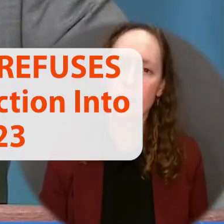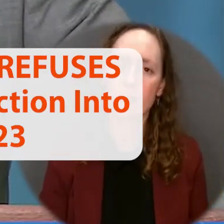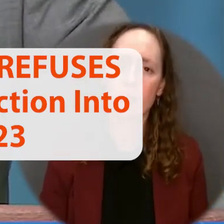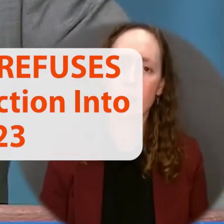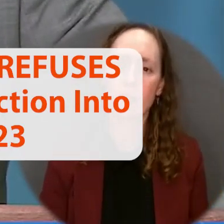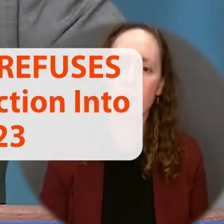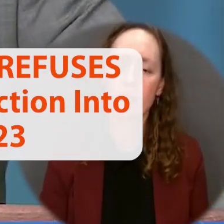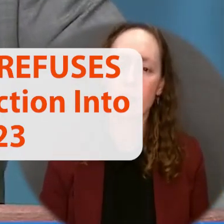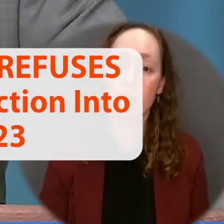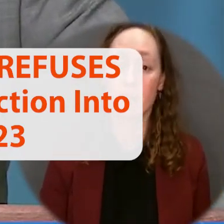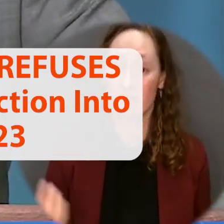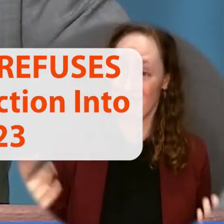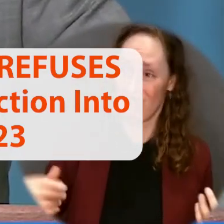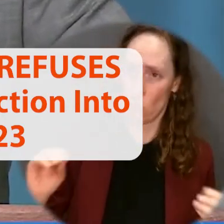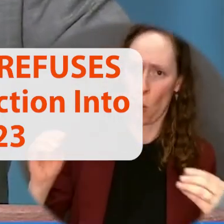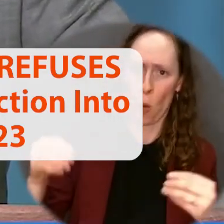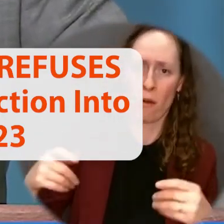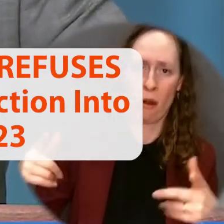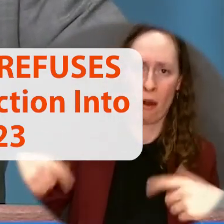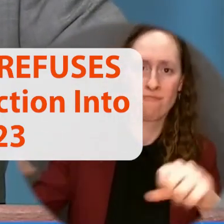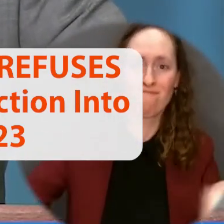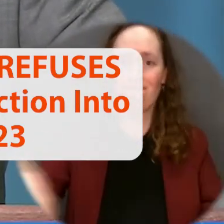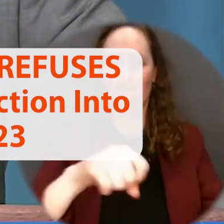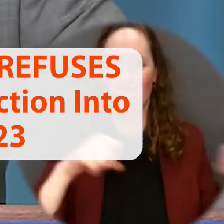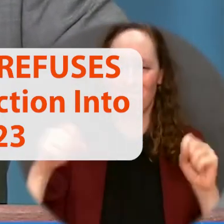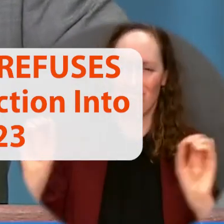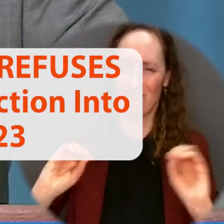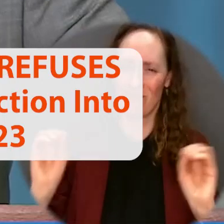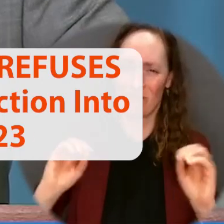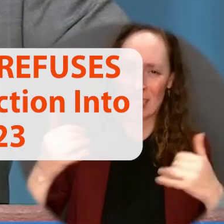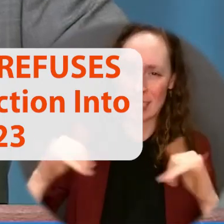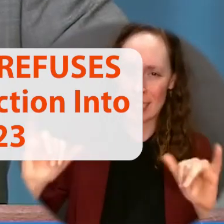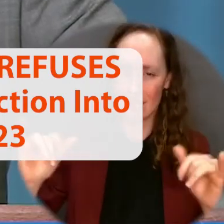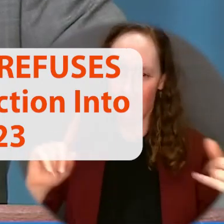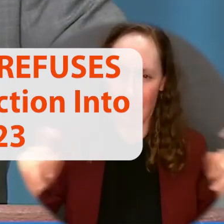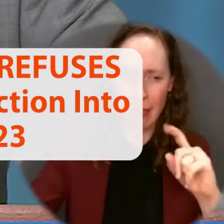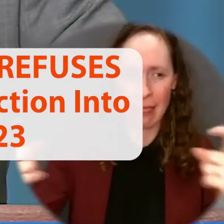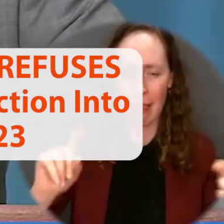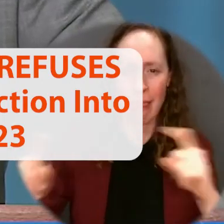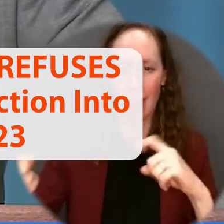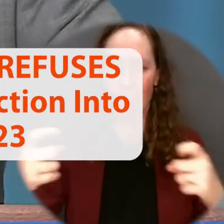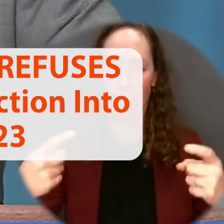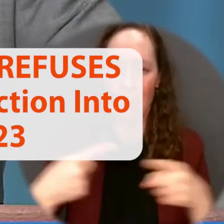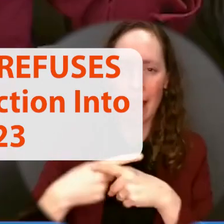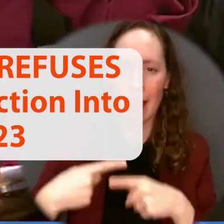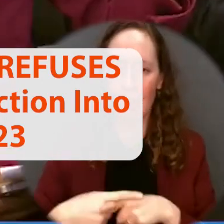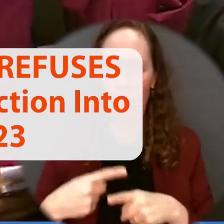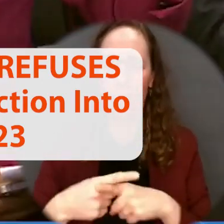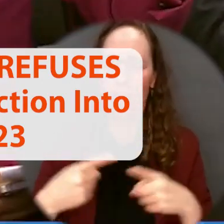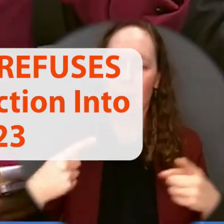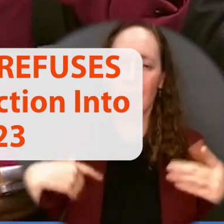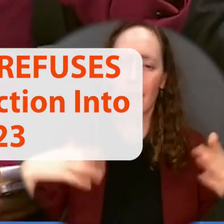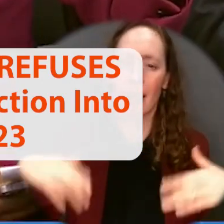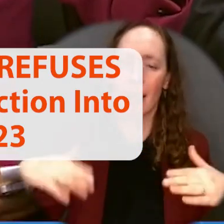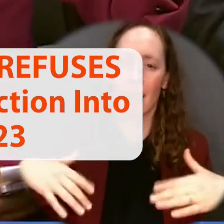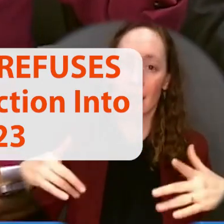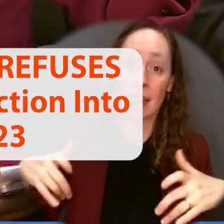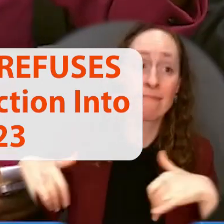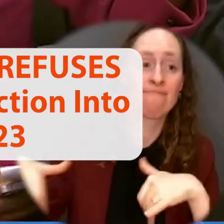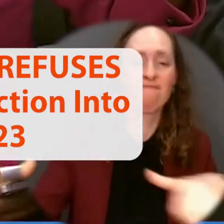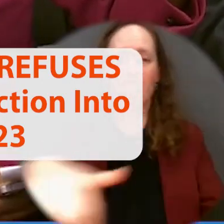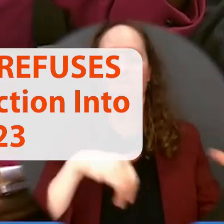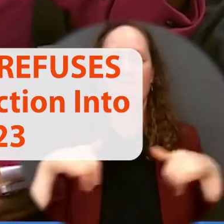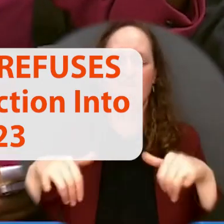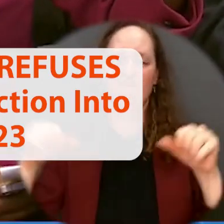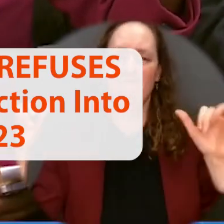The work continues, and I'm not going to get ahead of conclusions that haven't been arrived at yet. Just one last quick follow-up. What agency